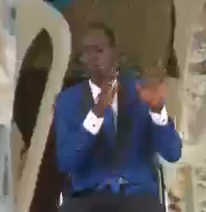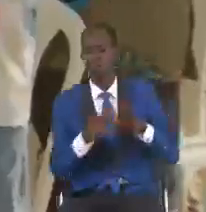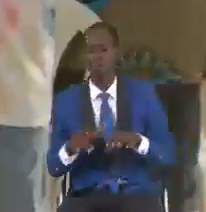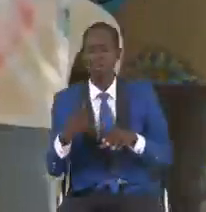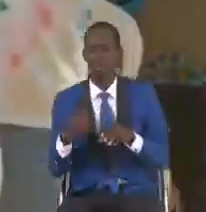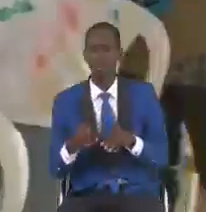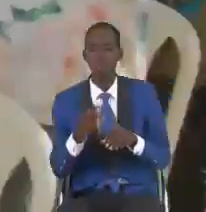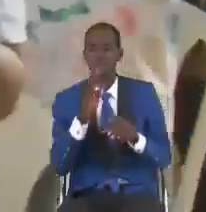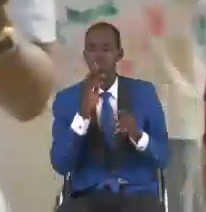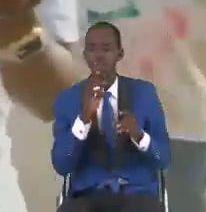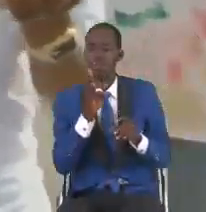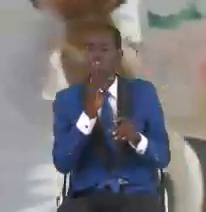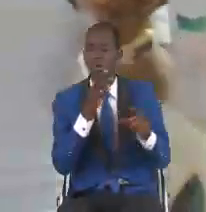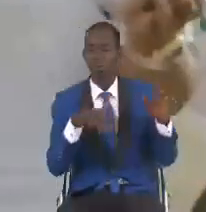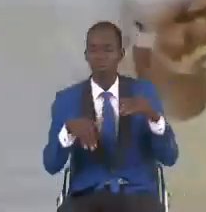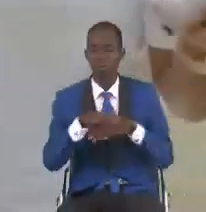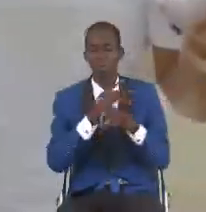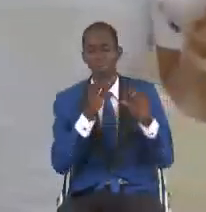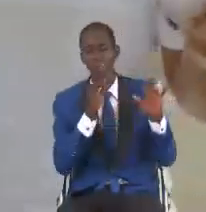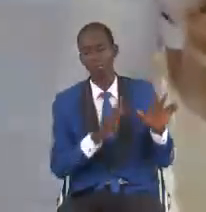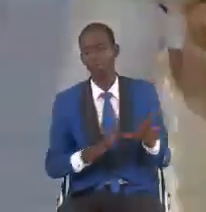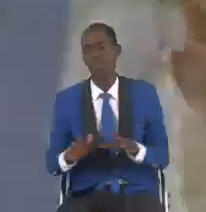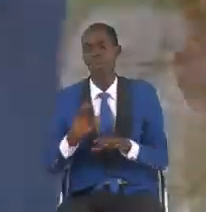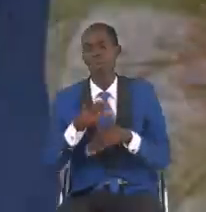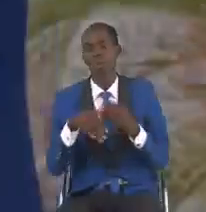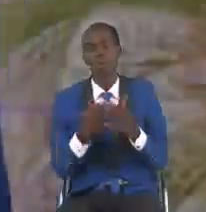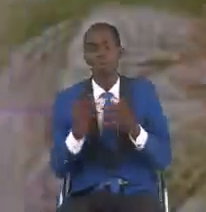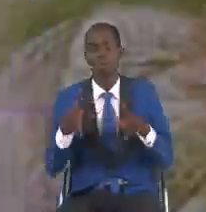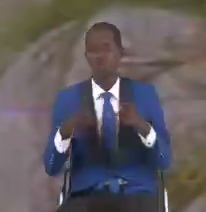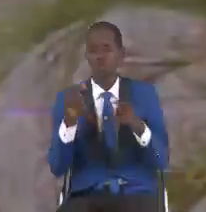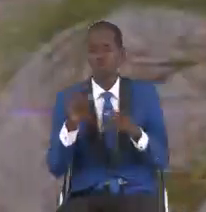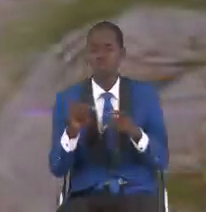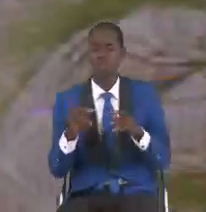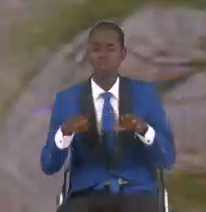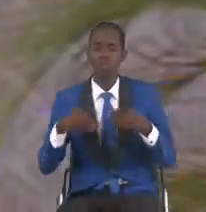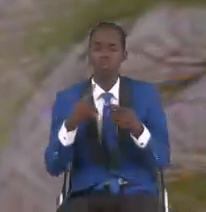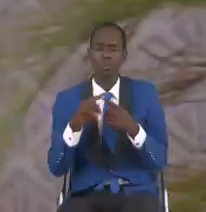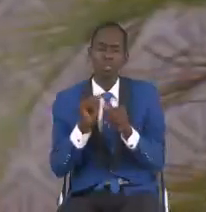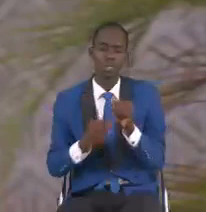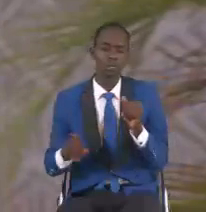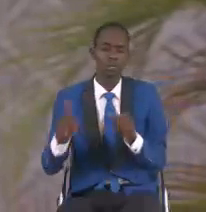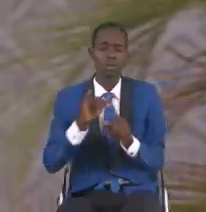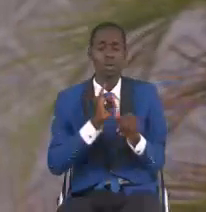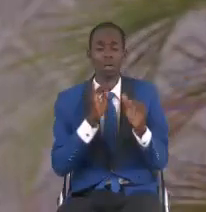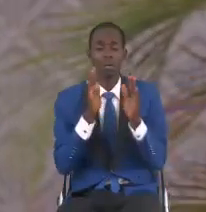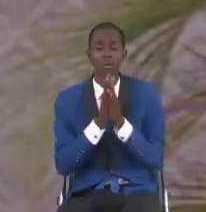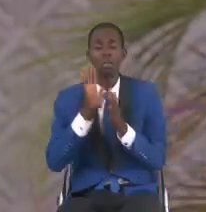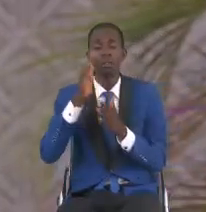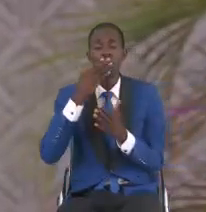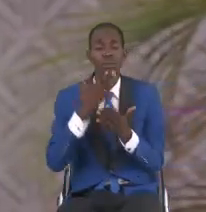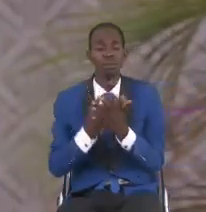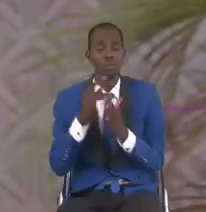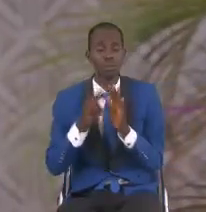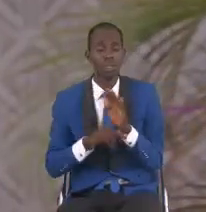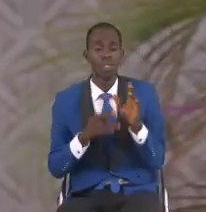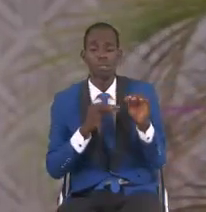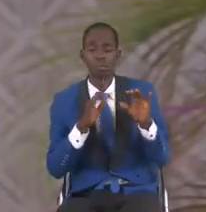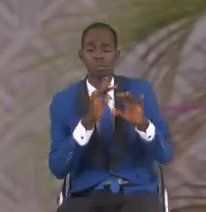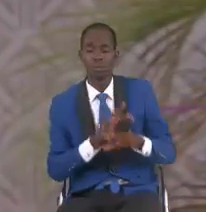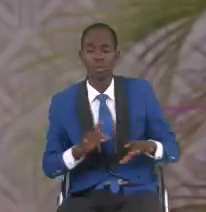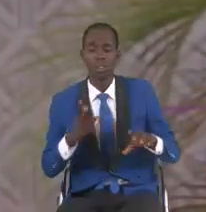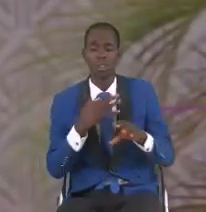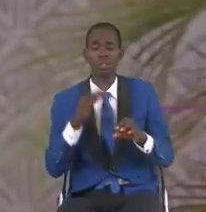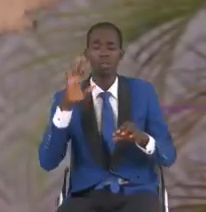provision needed, grant to everyone. I pray that your goodness and your mercy and your love and